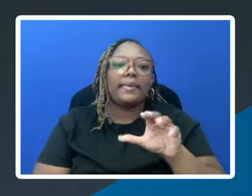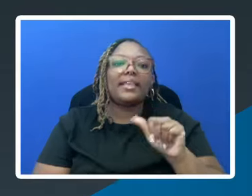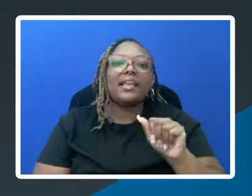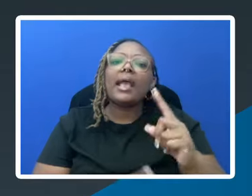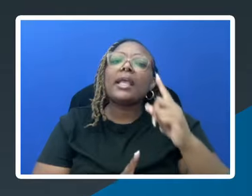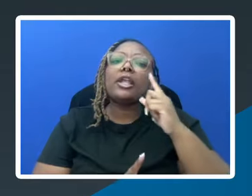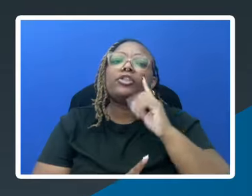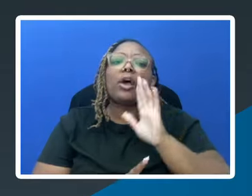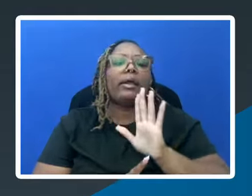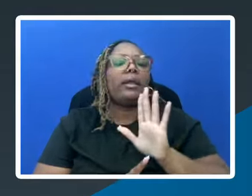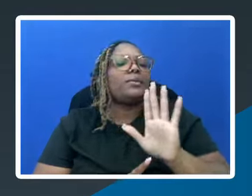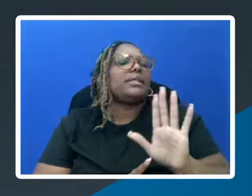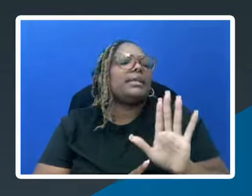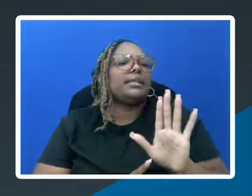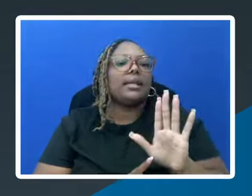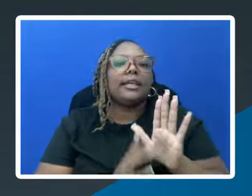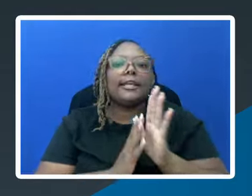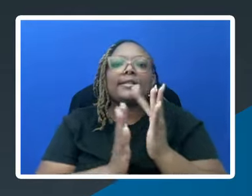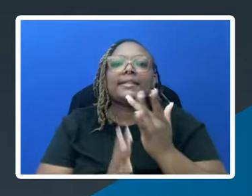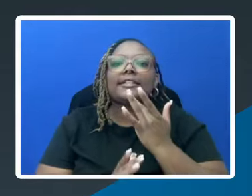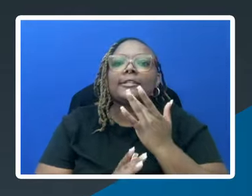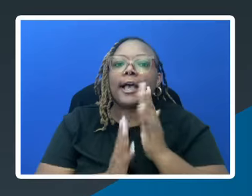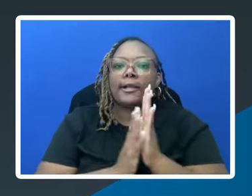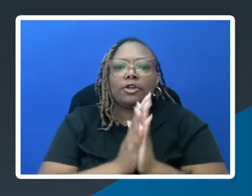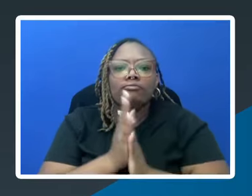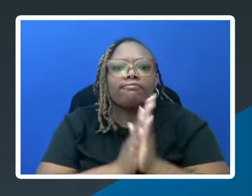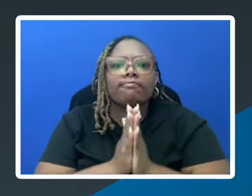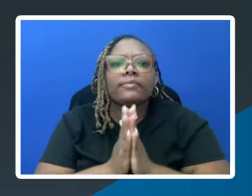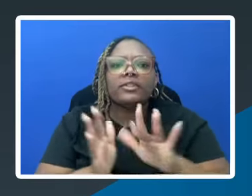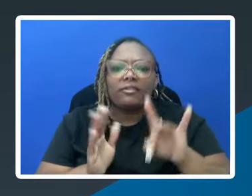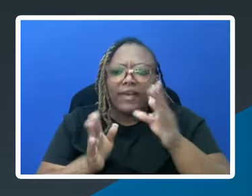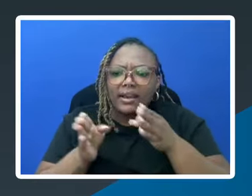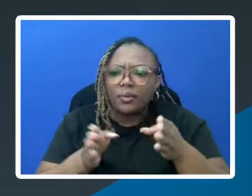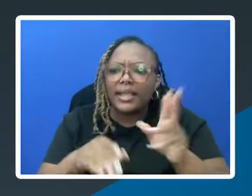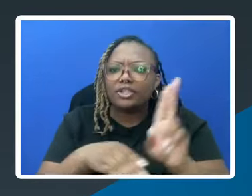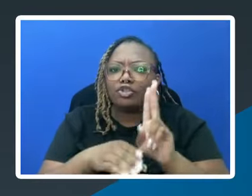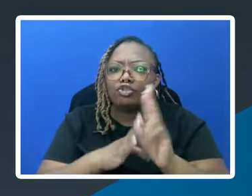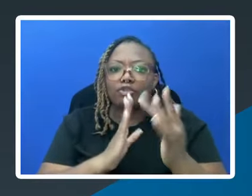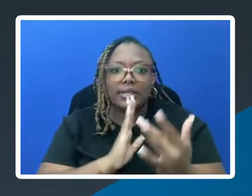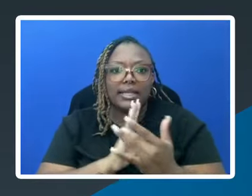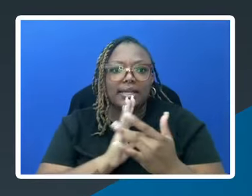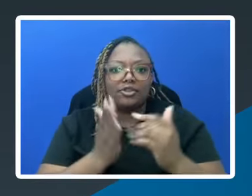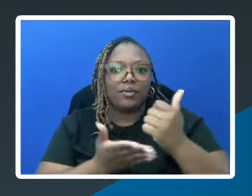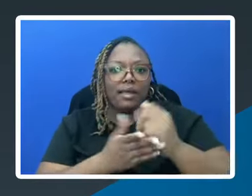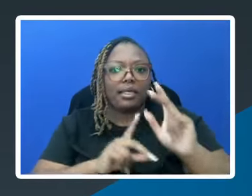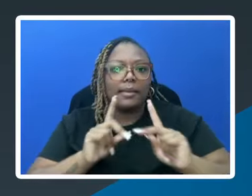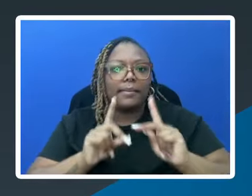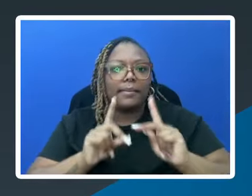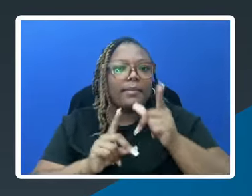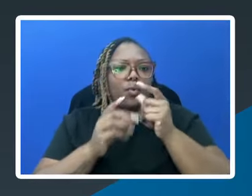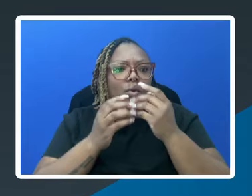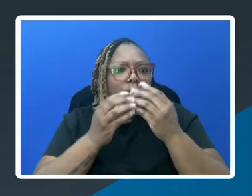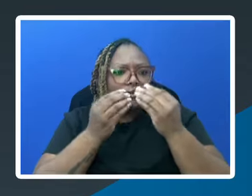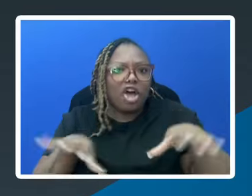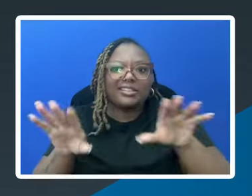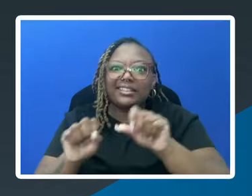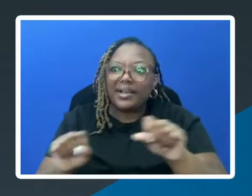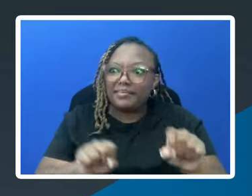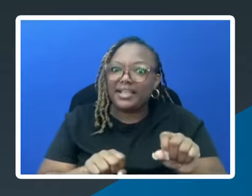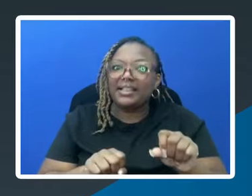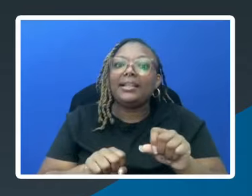his desire, his calling, to find ways to use technology to help people who had lost the ability to